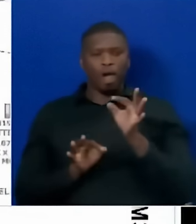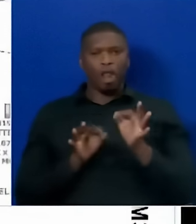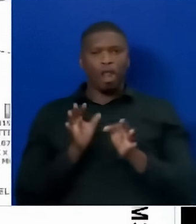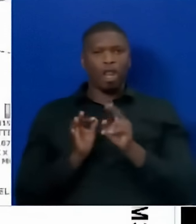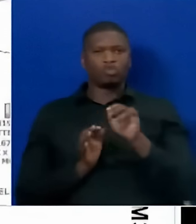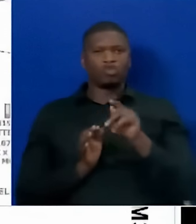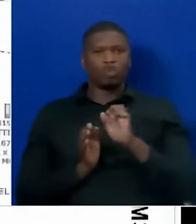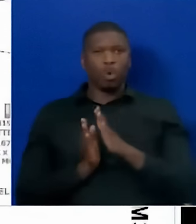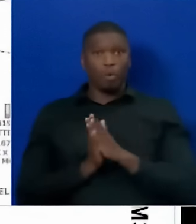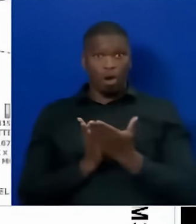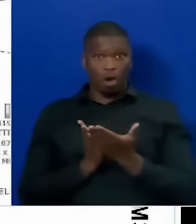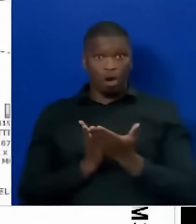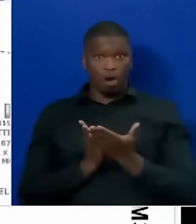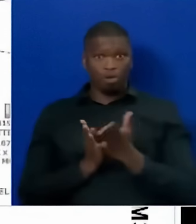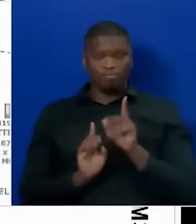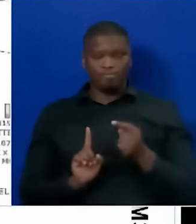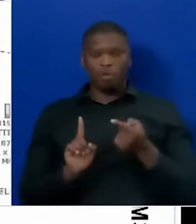simplify associations.